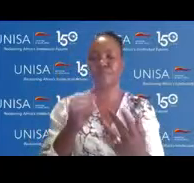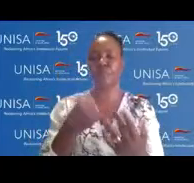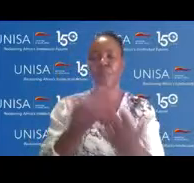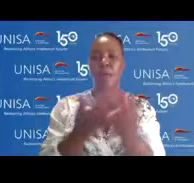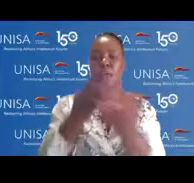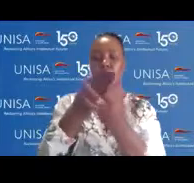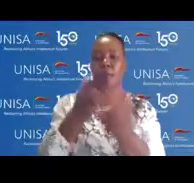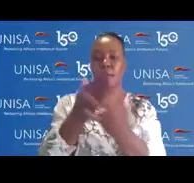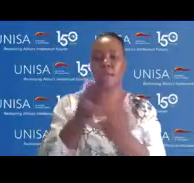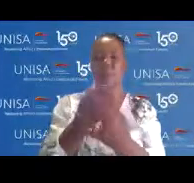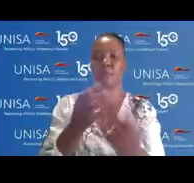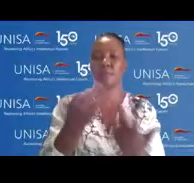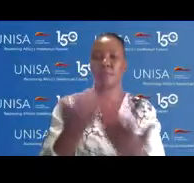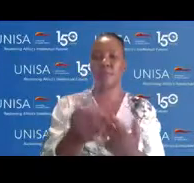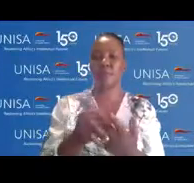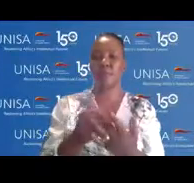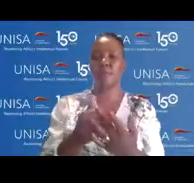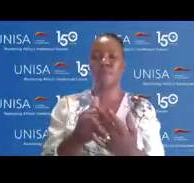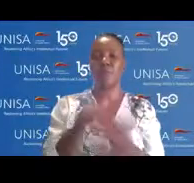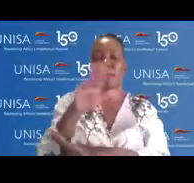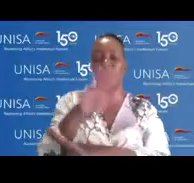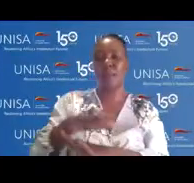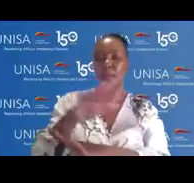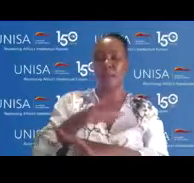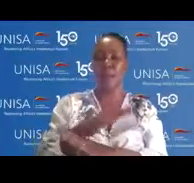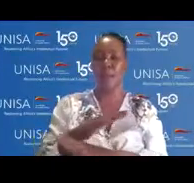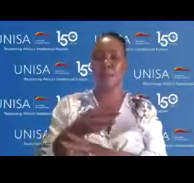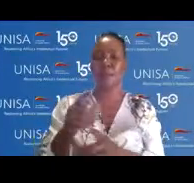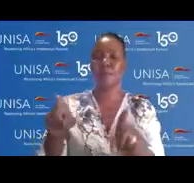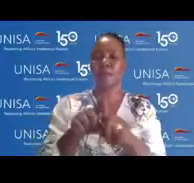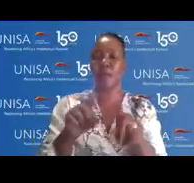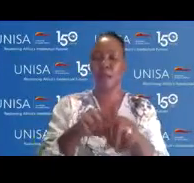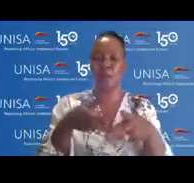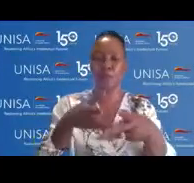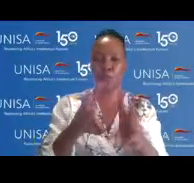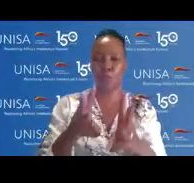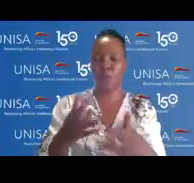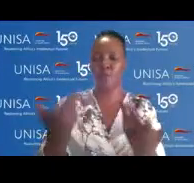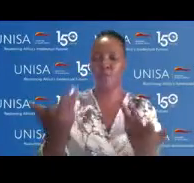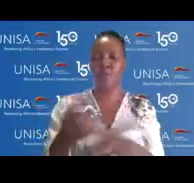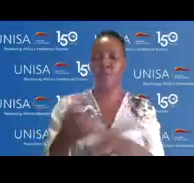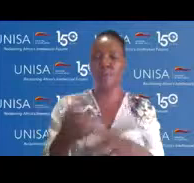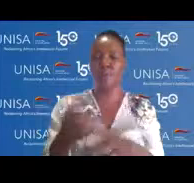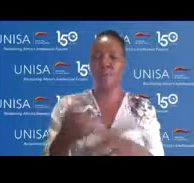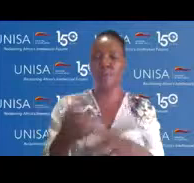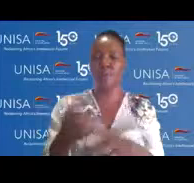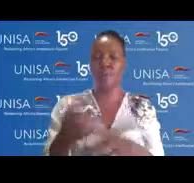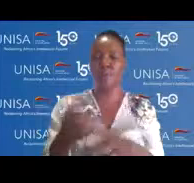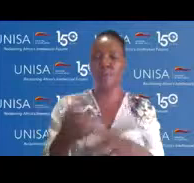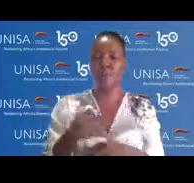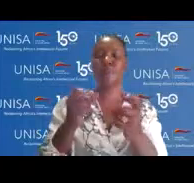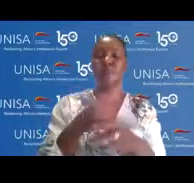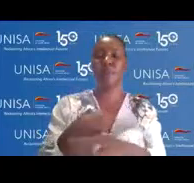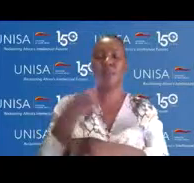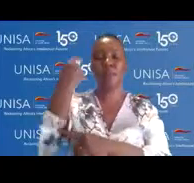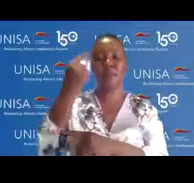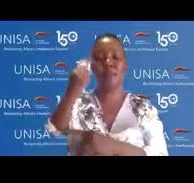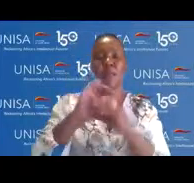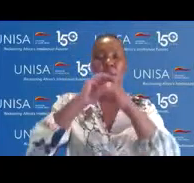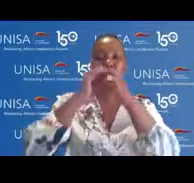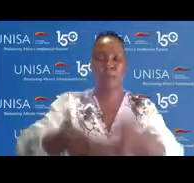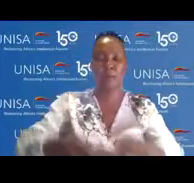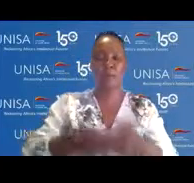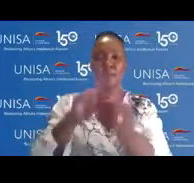navigate this platform also at the same way, basically. Just a quick note while I was thinking about it, we did cover the UNISA app.